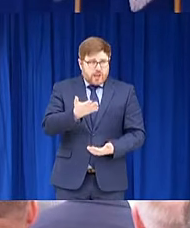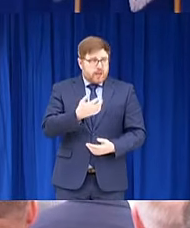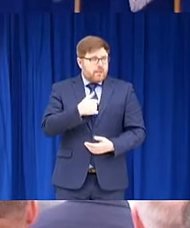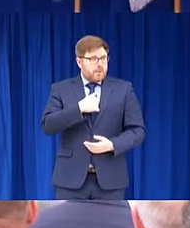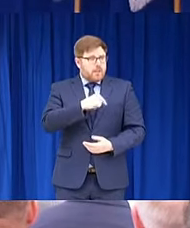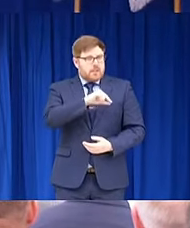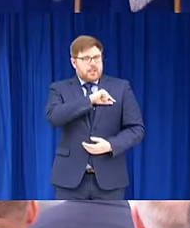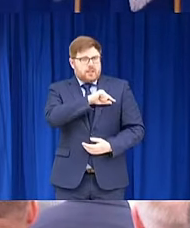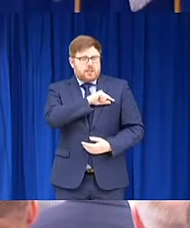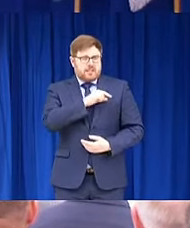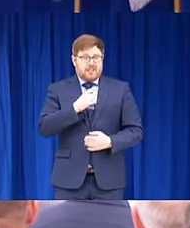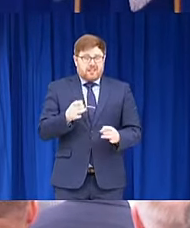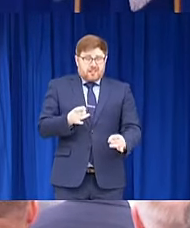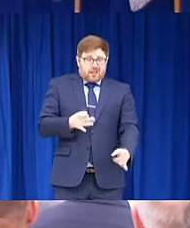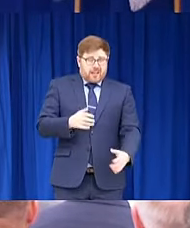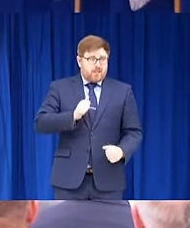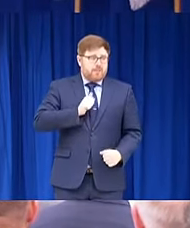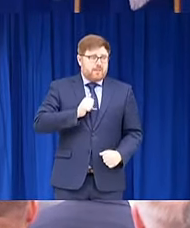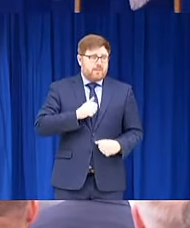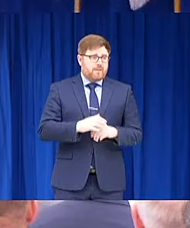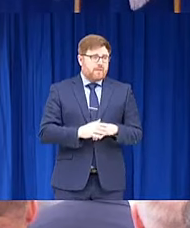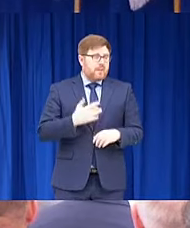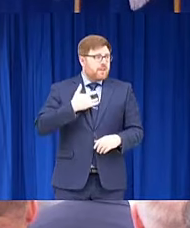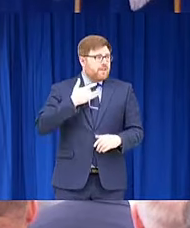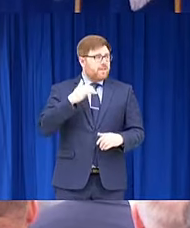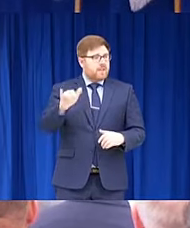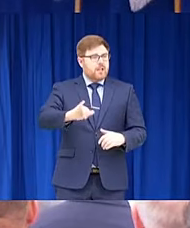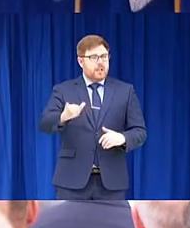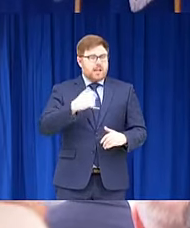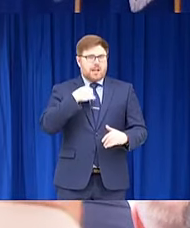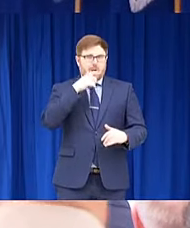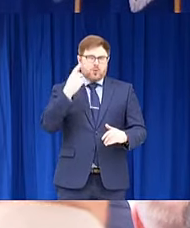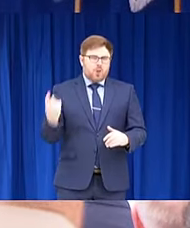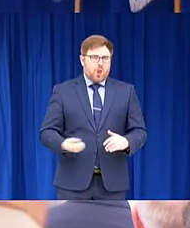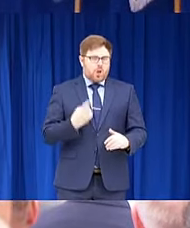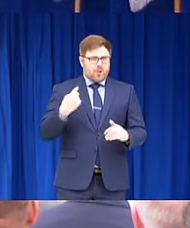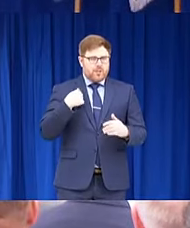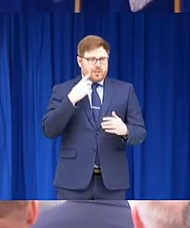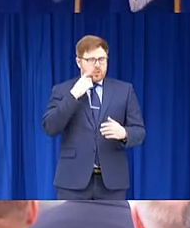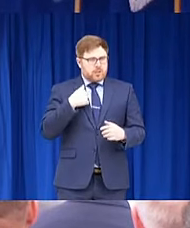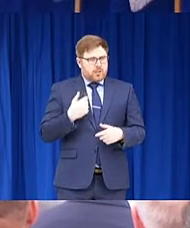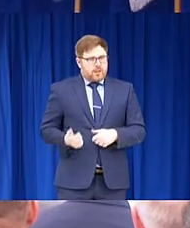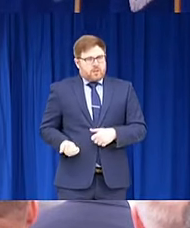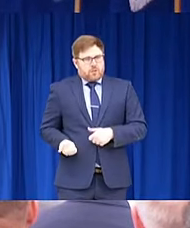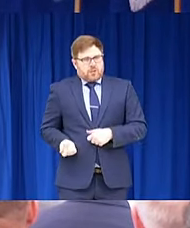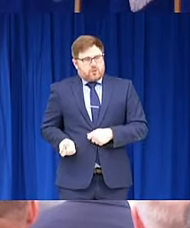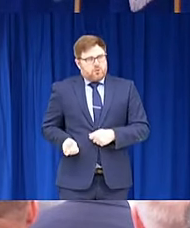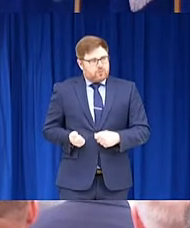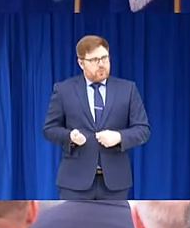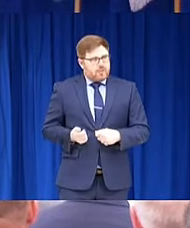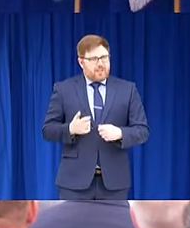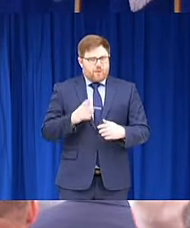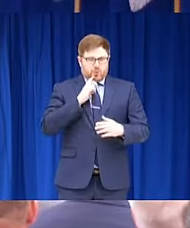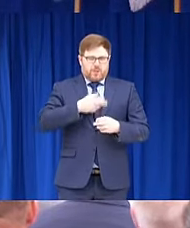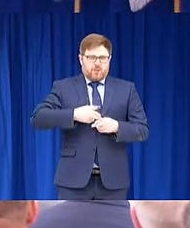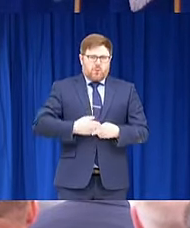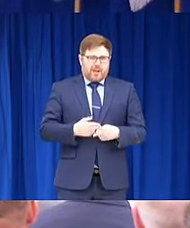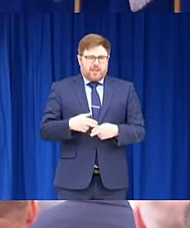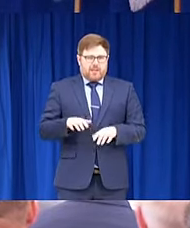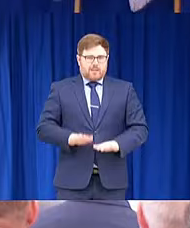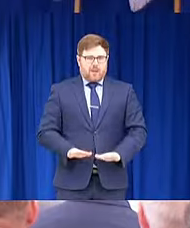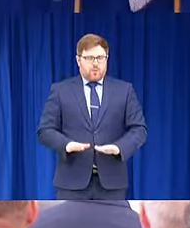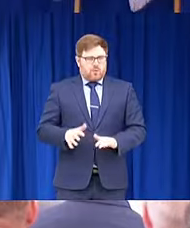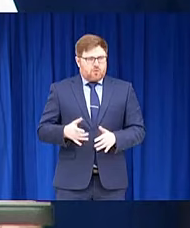and self-loathing, like I was perpetually walking around with a 60-pound rucksack. All I could see